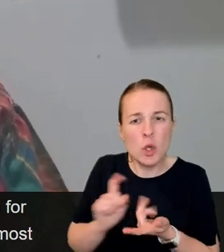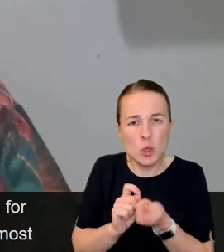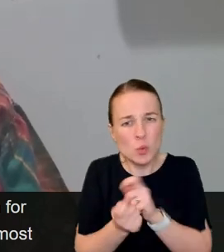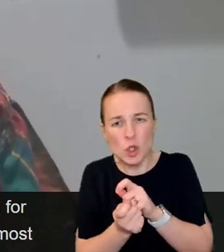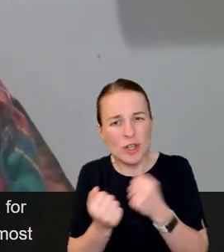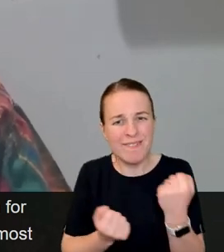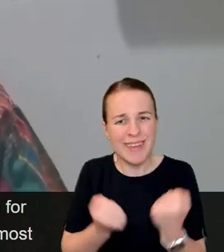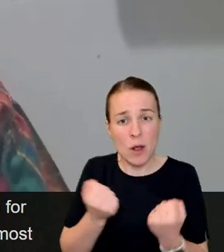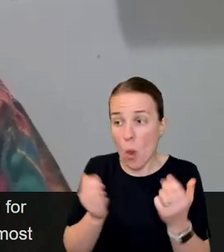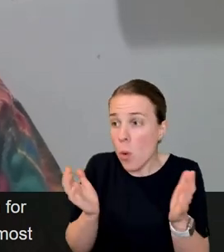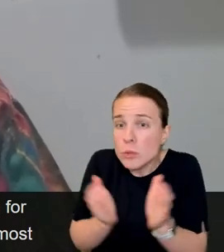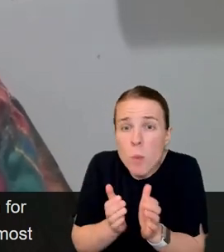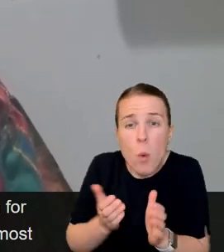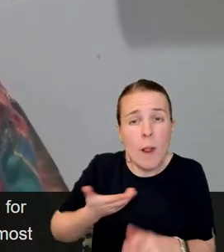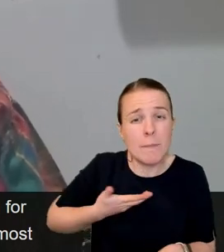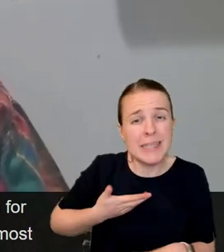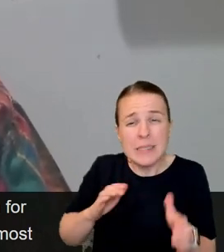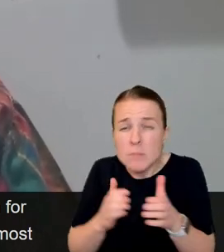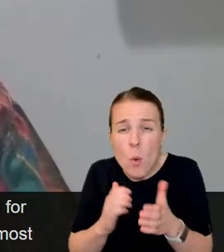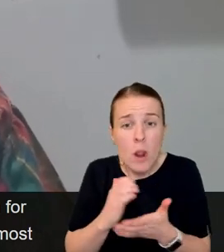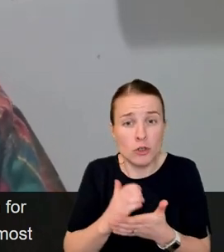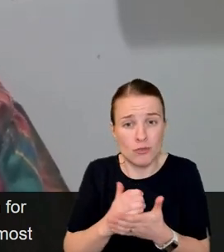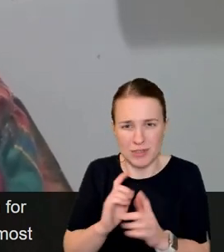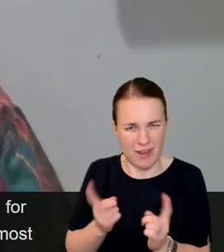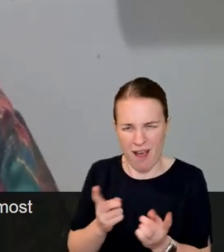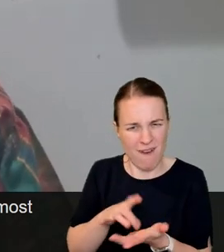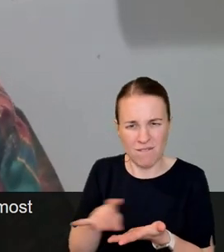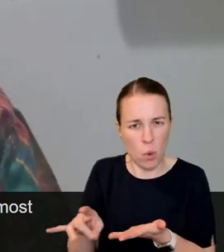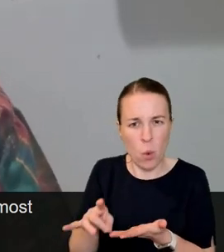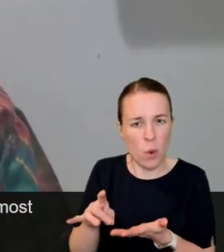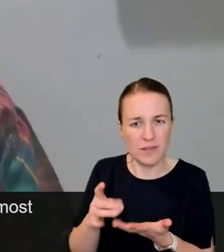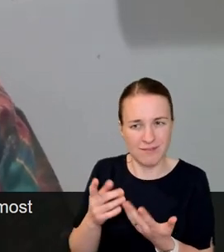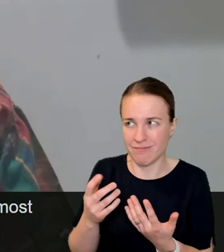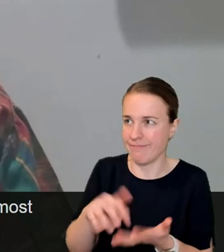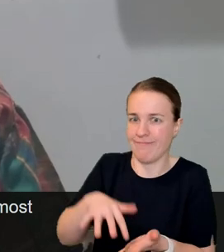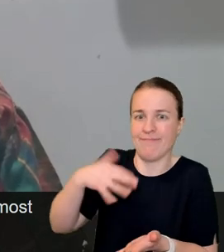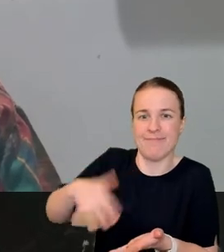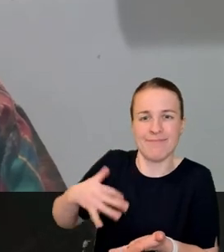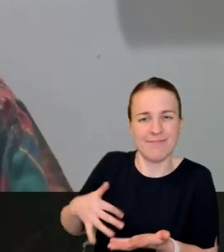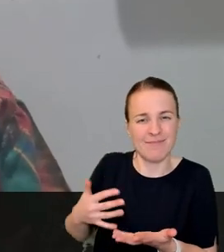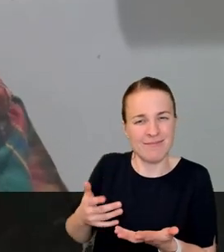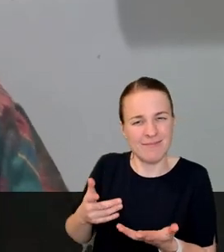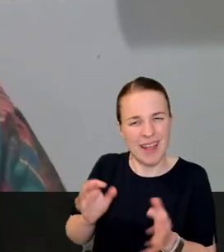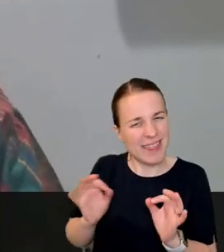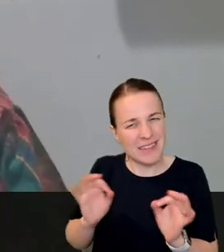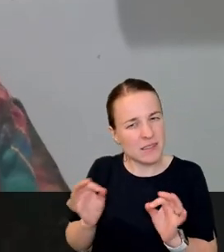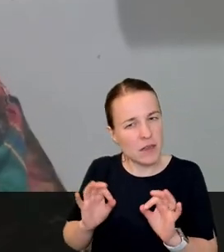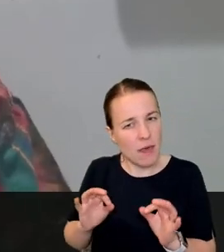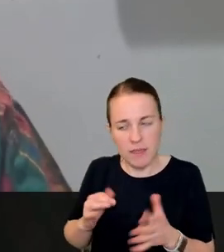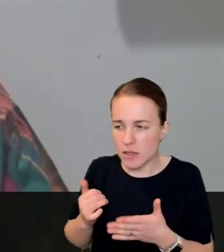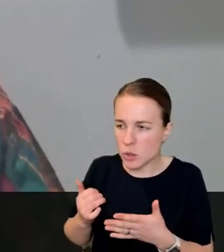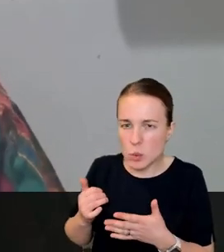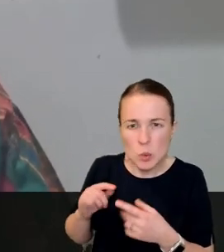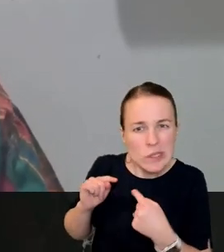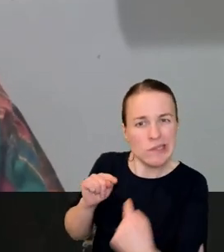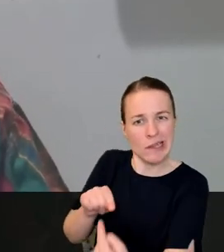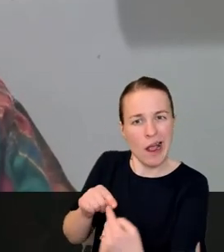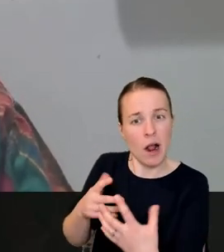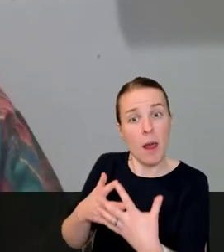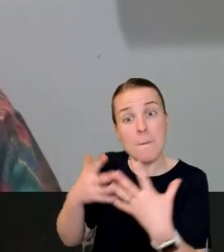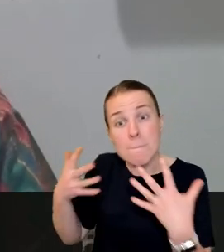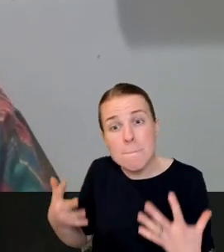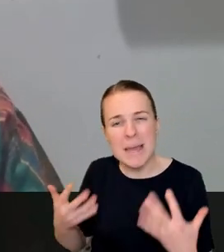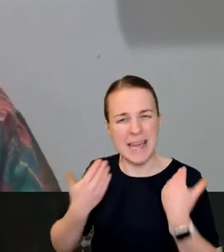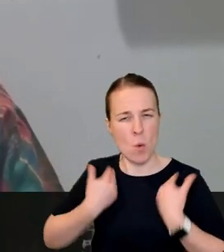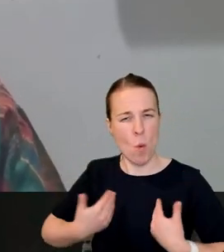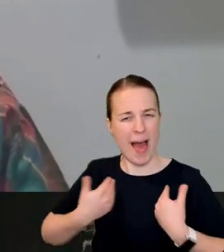smallest charities that can't afford to switch vehicles. But it does nothing to tackle the big boys in London that we know are using deliveries willy-nilly